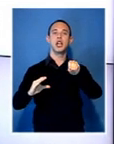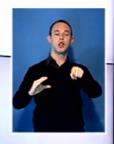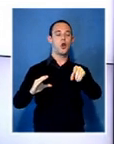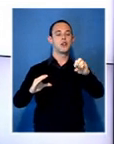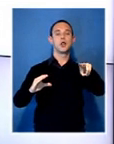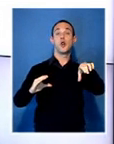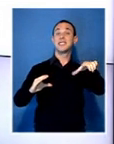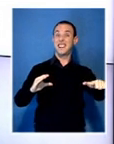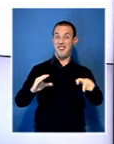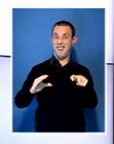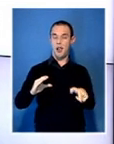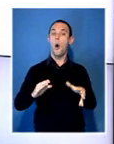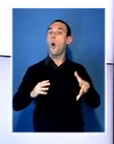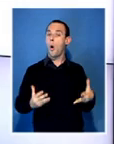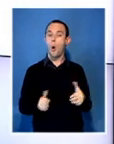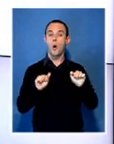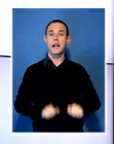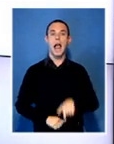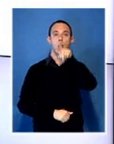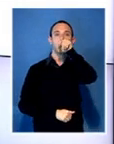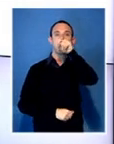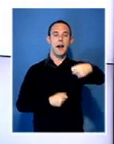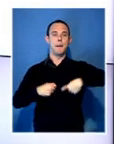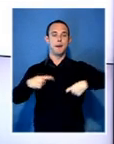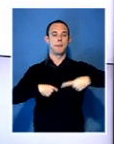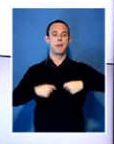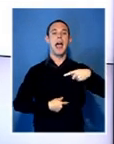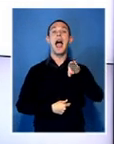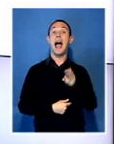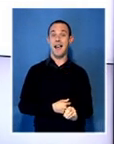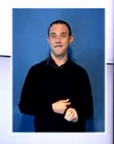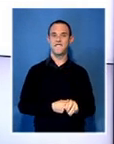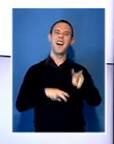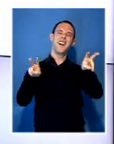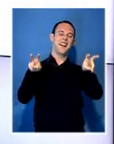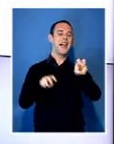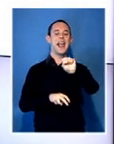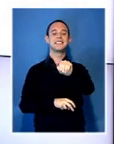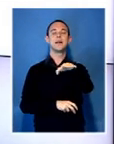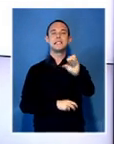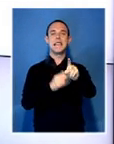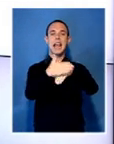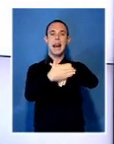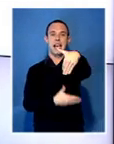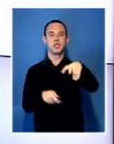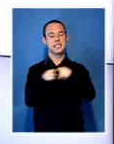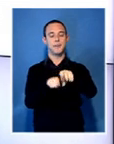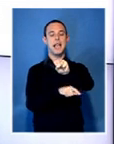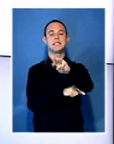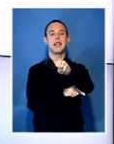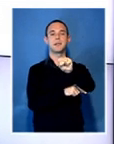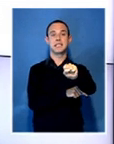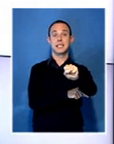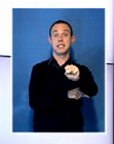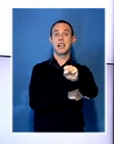elections@sabc.co.za, and you can also get hold of us with Twitter, as you can saw, hashtag SABC Elections, as well as SMSs. I think the SMS number